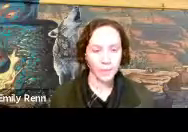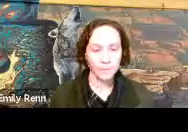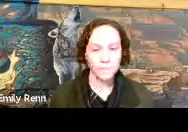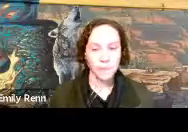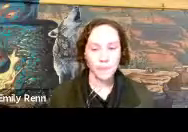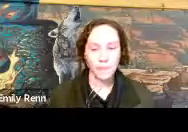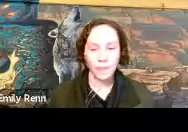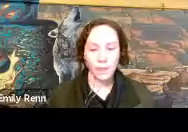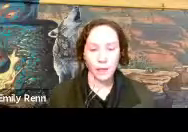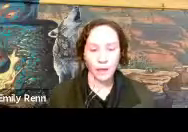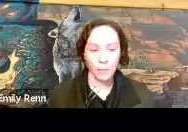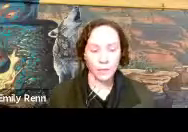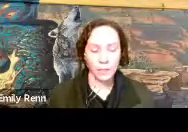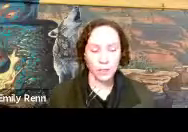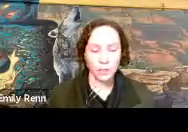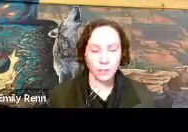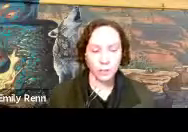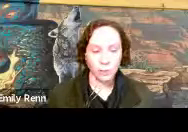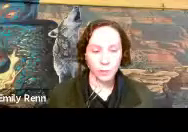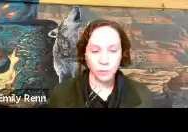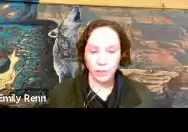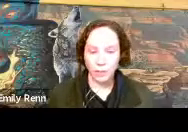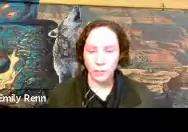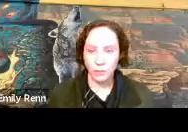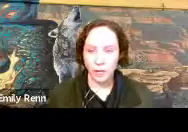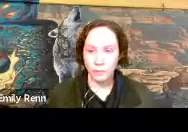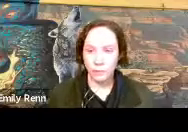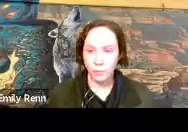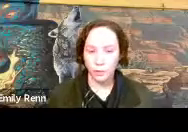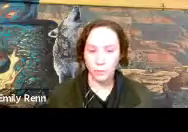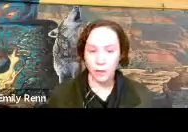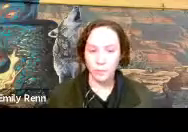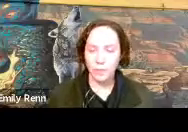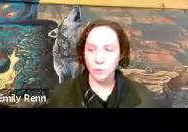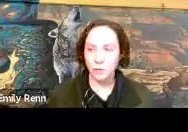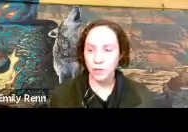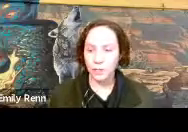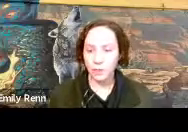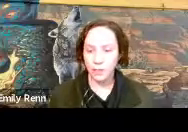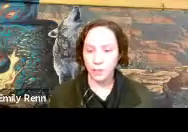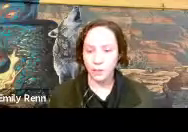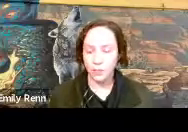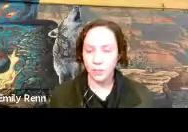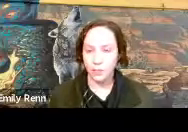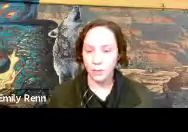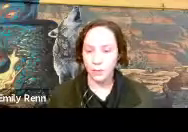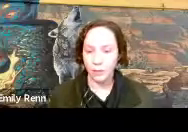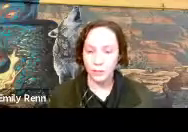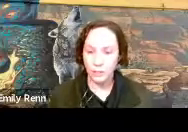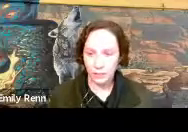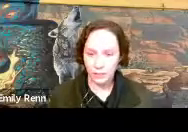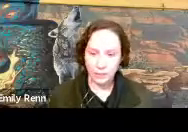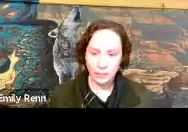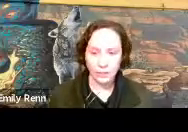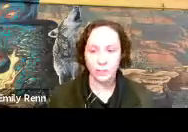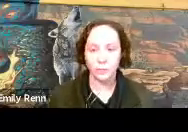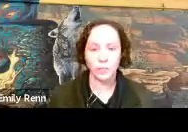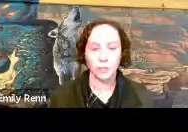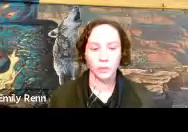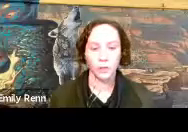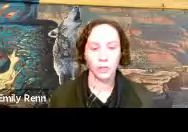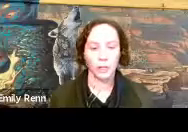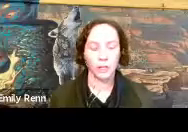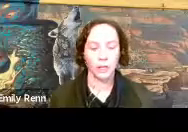movements. This year, there were 22 captive-born pups that were cross-fostered into wild dens